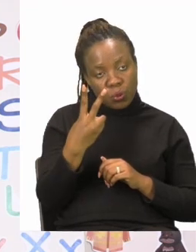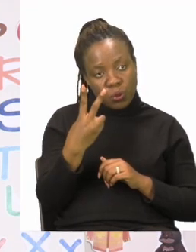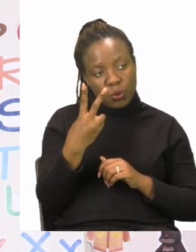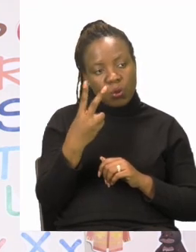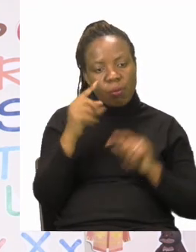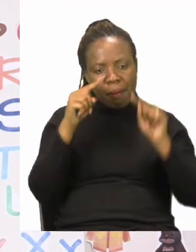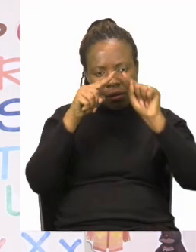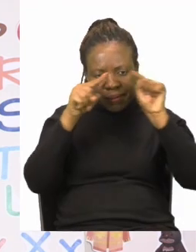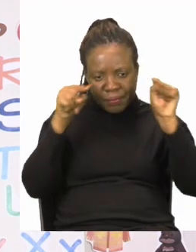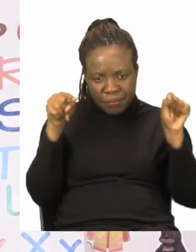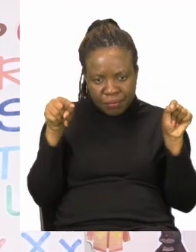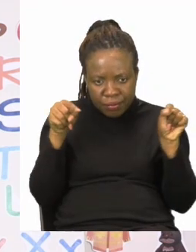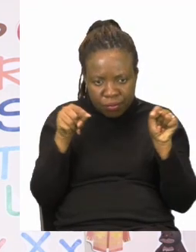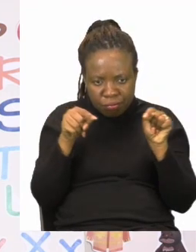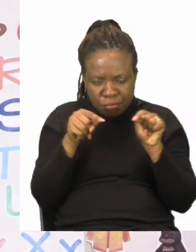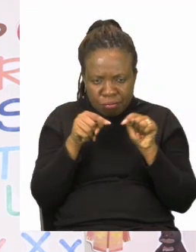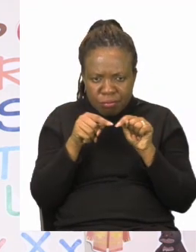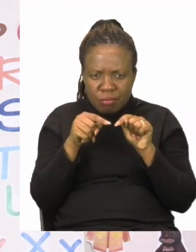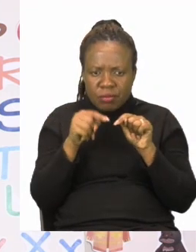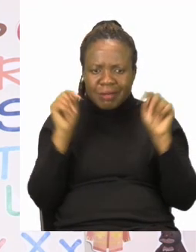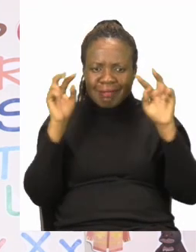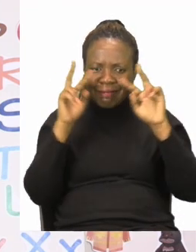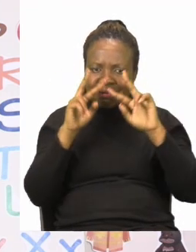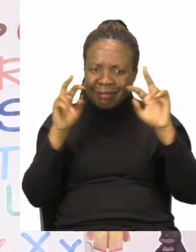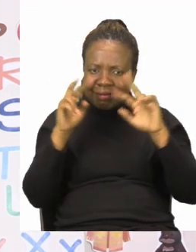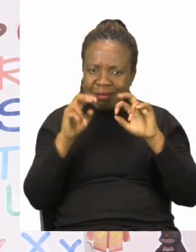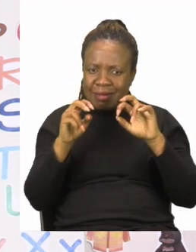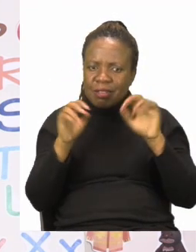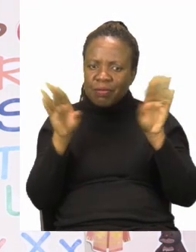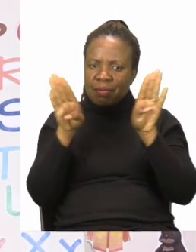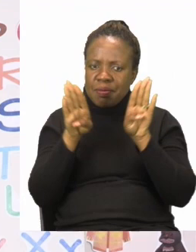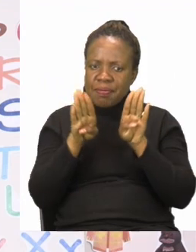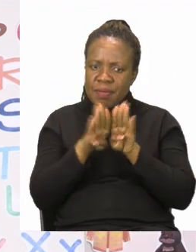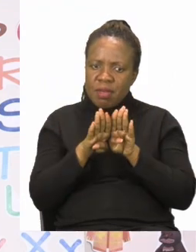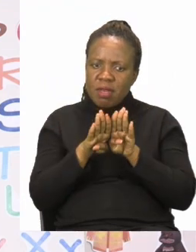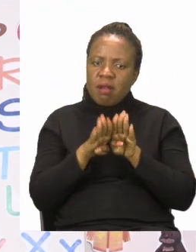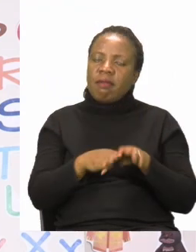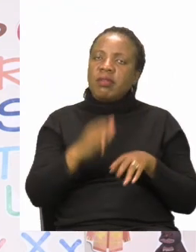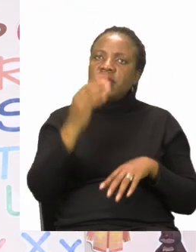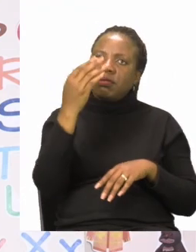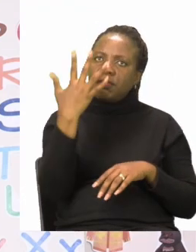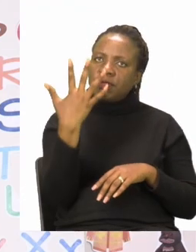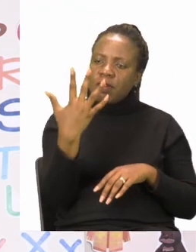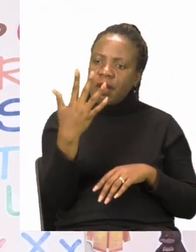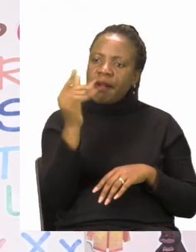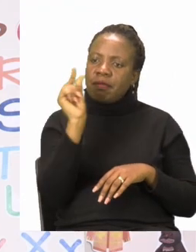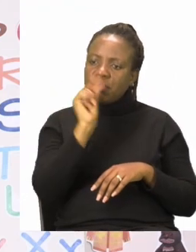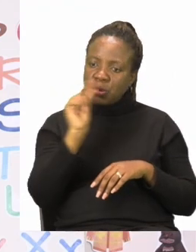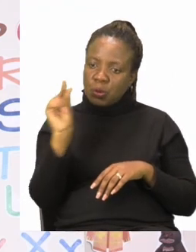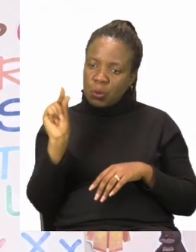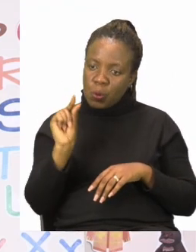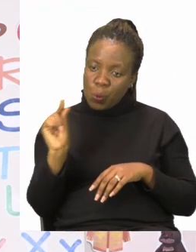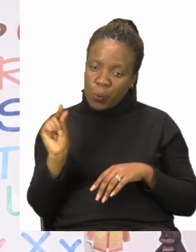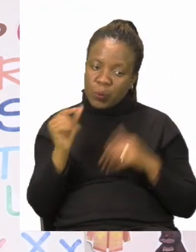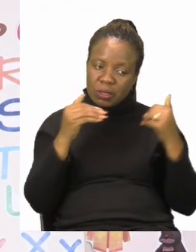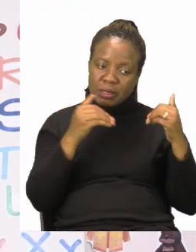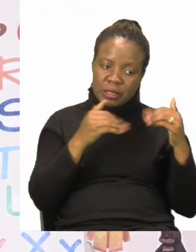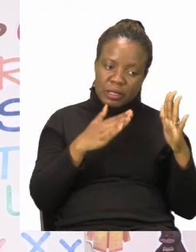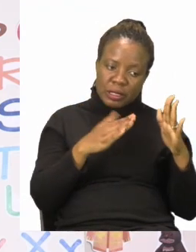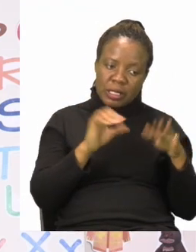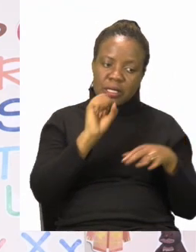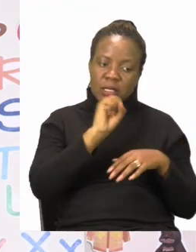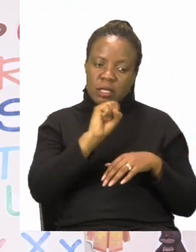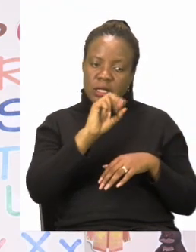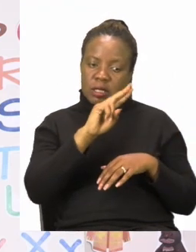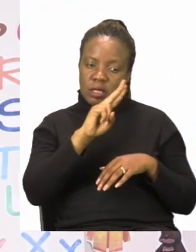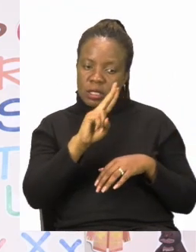the words that you have found. Remember, if you have trouble, you can always go back